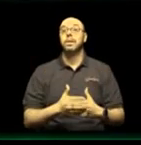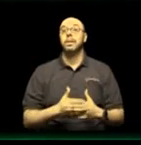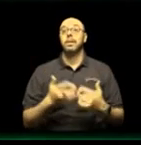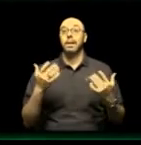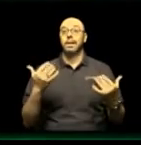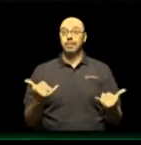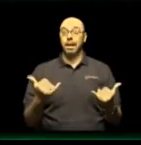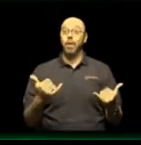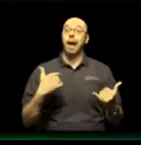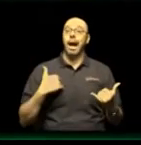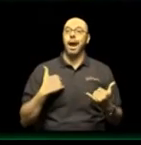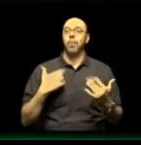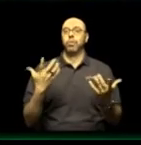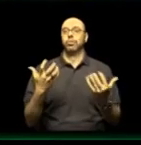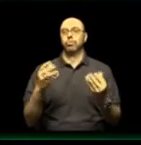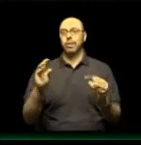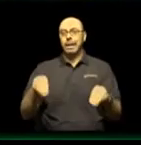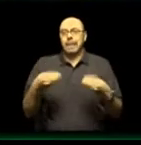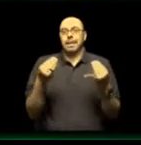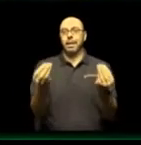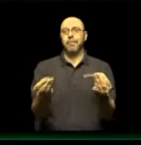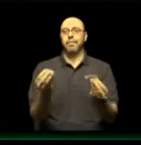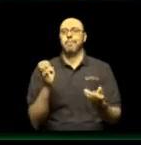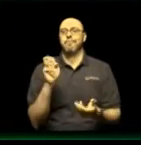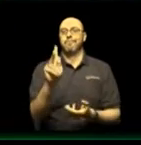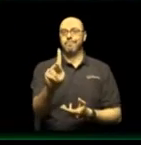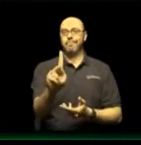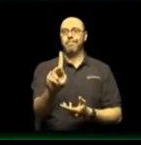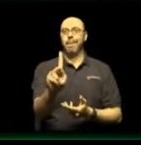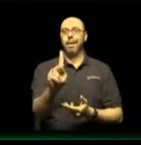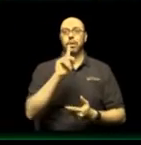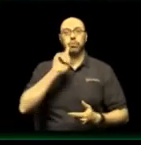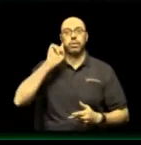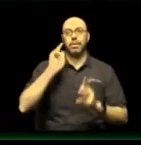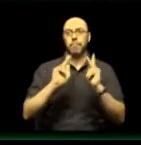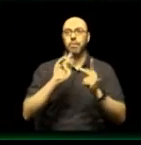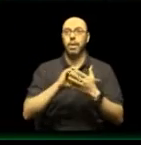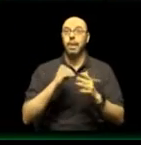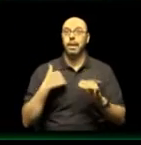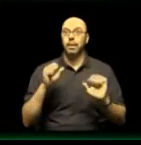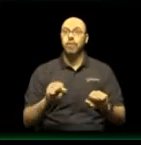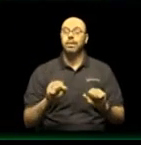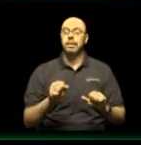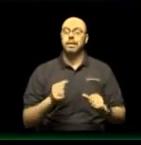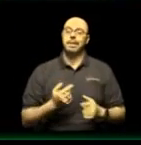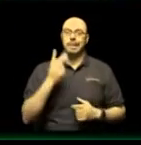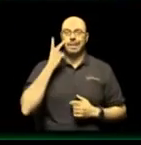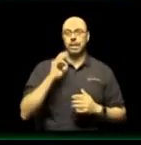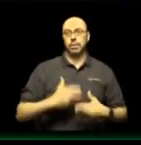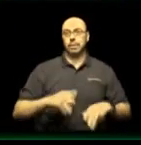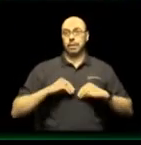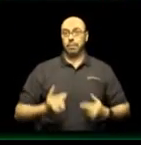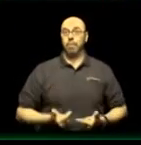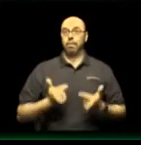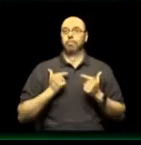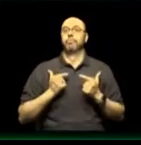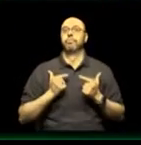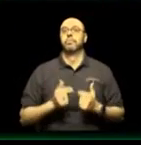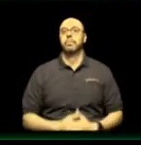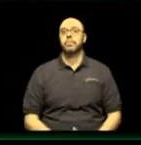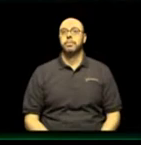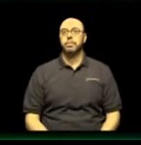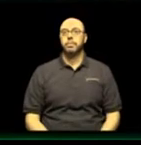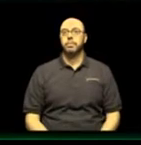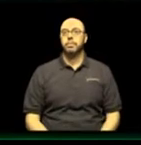my turn to be back to help deaf people Mm-hmm. that can't understand how to draw lines. Right. So, but you know how to